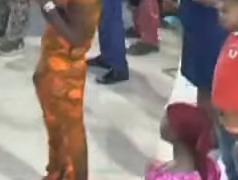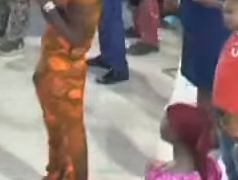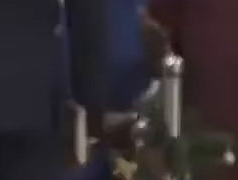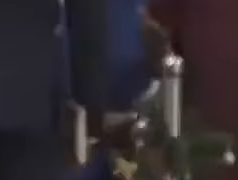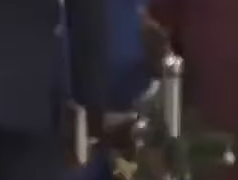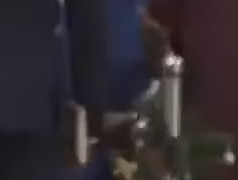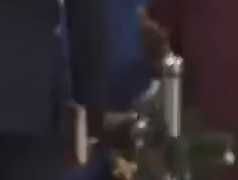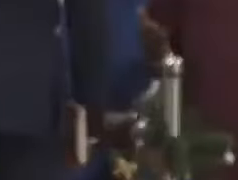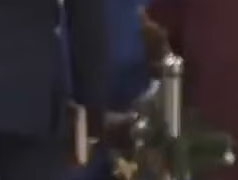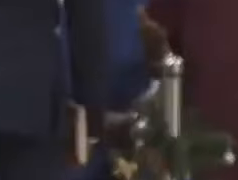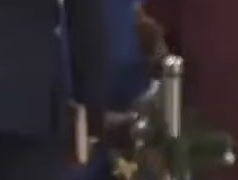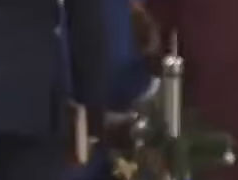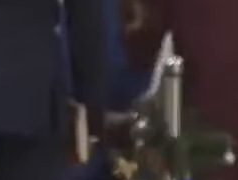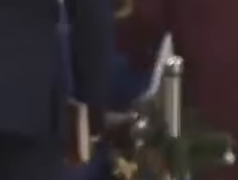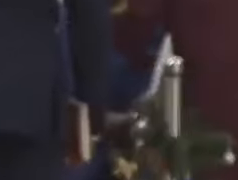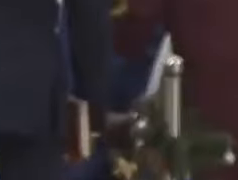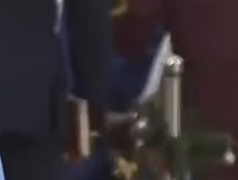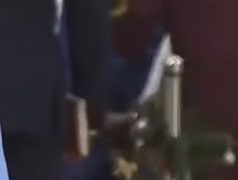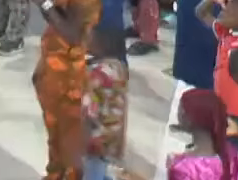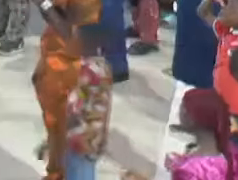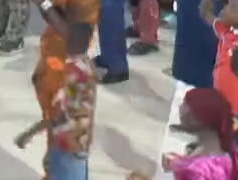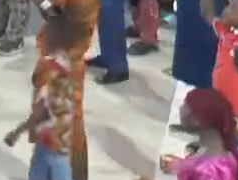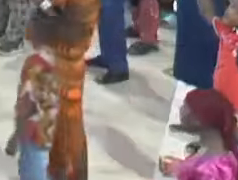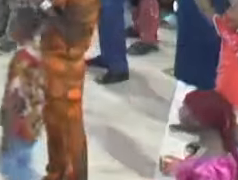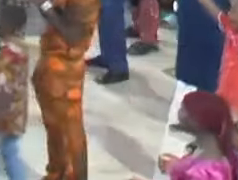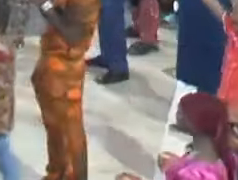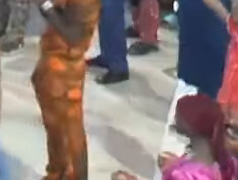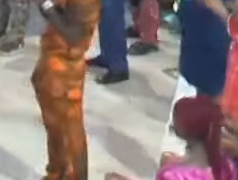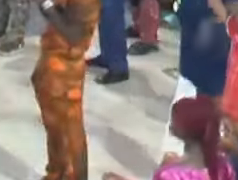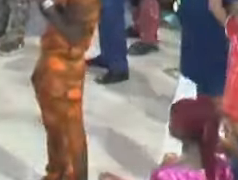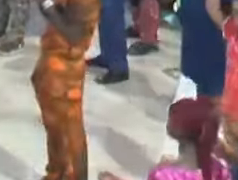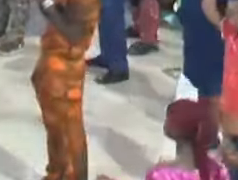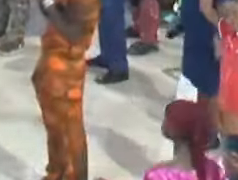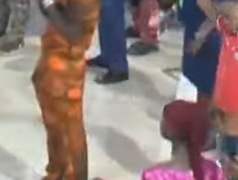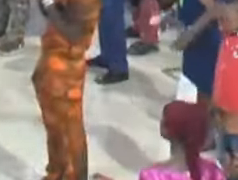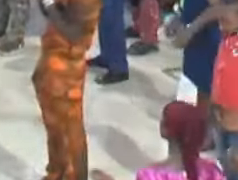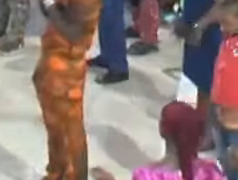He will make you a vessel unto honor in his sight.